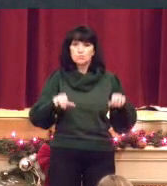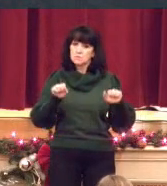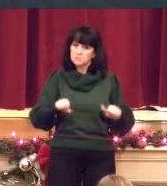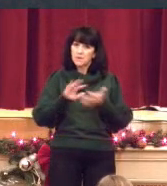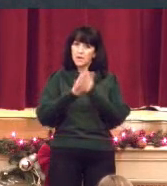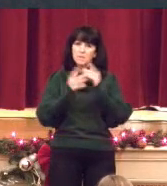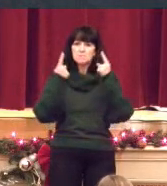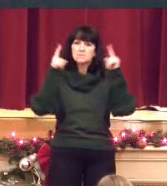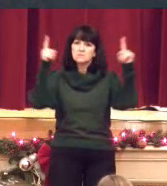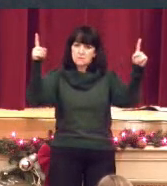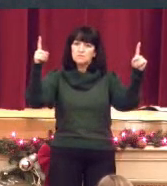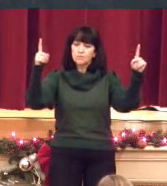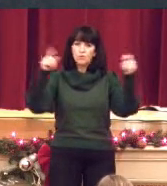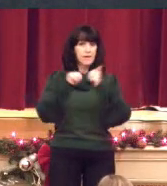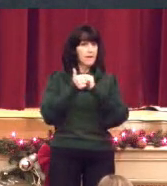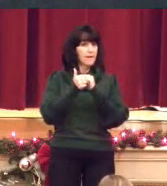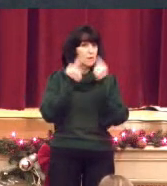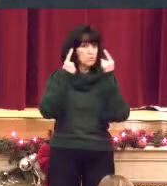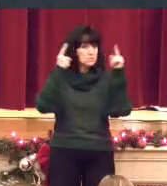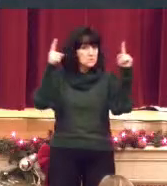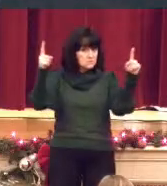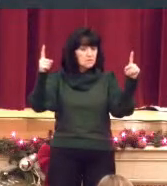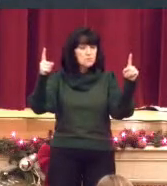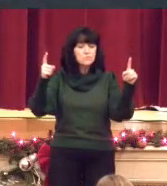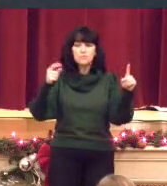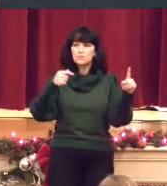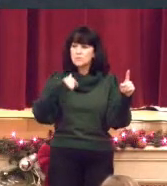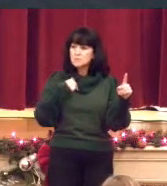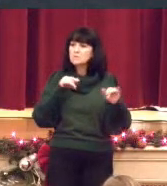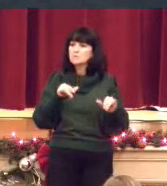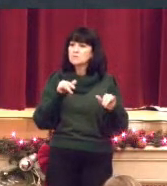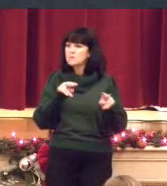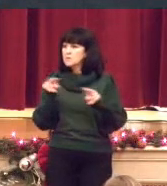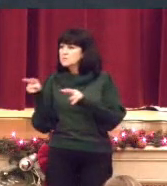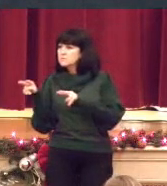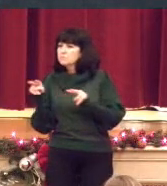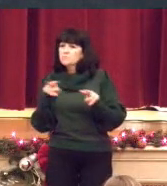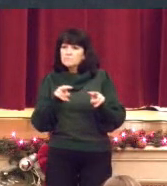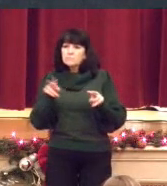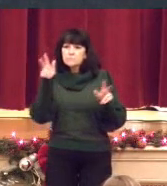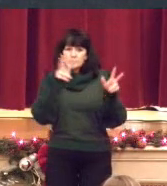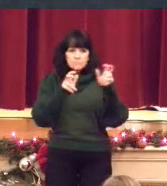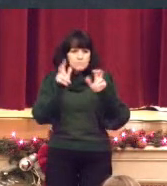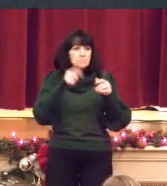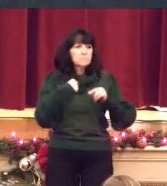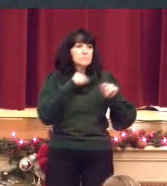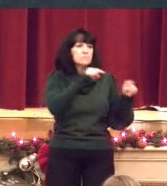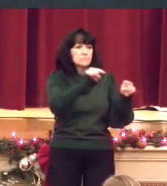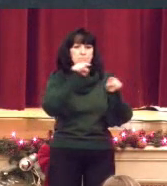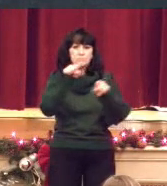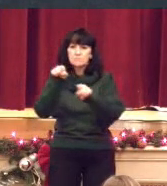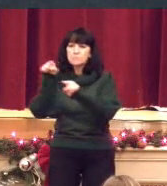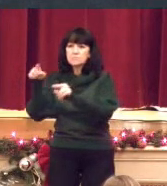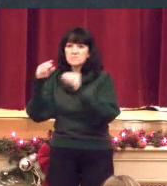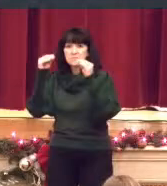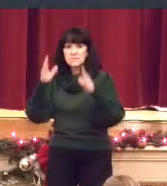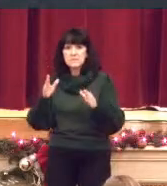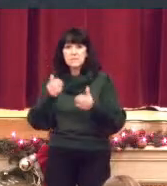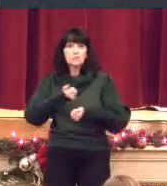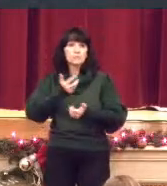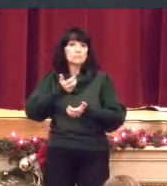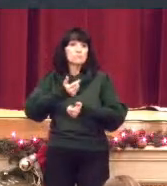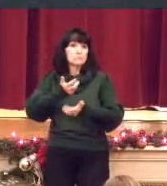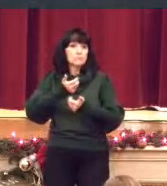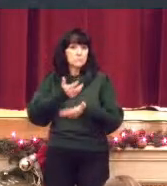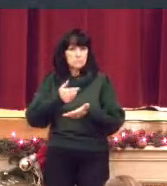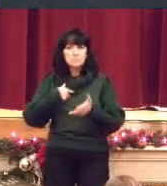successful as I look and listen, into the schools and listen to the teachers, is if we support them